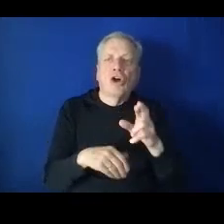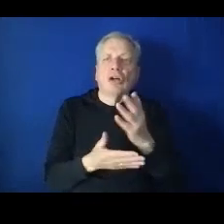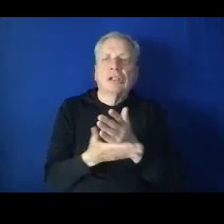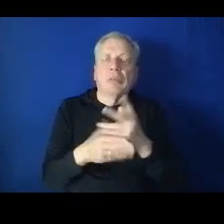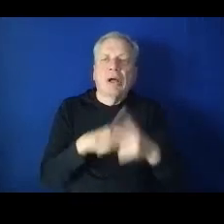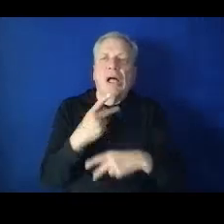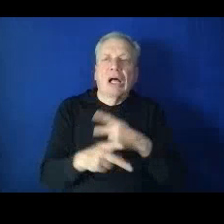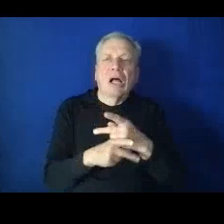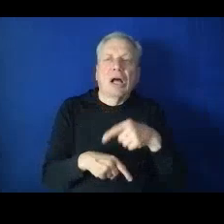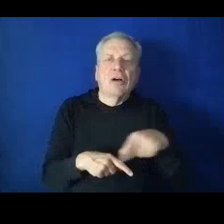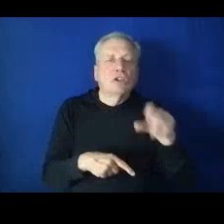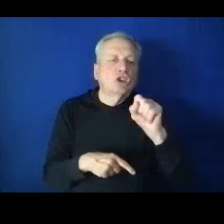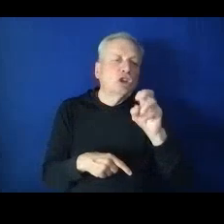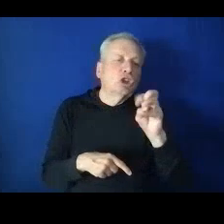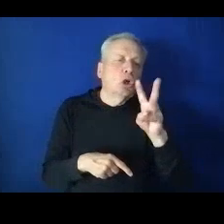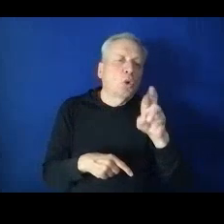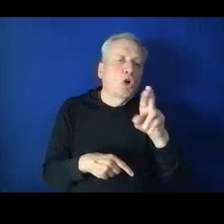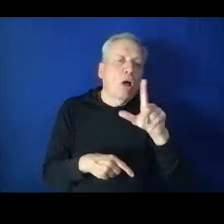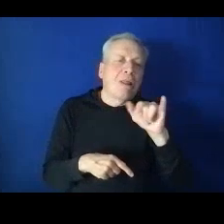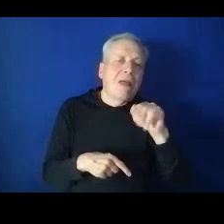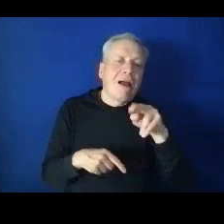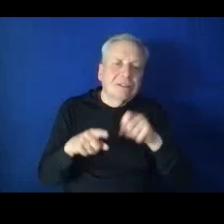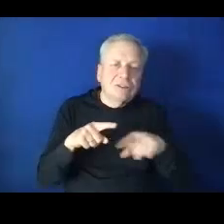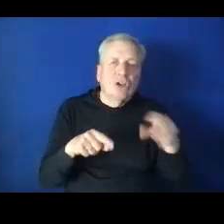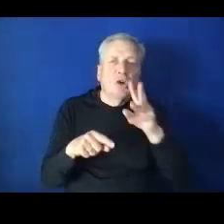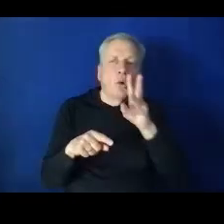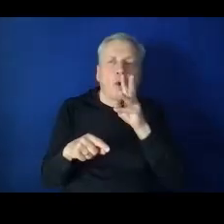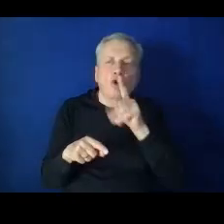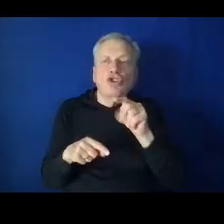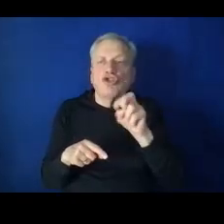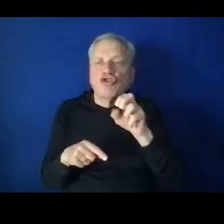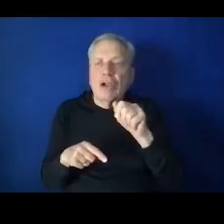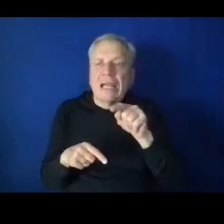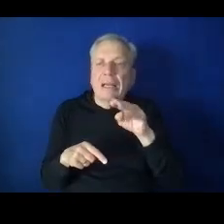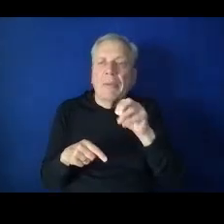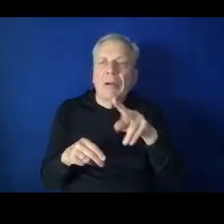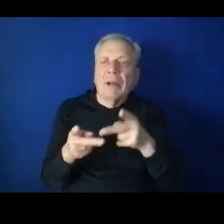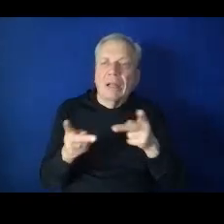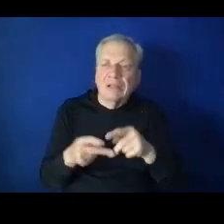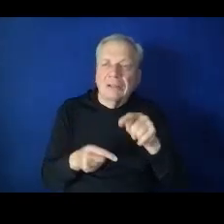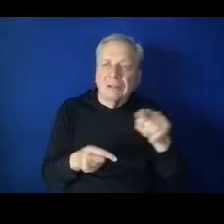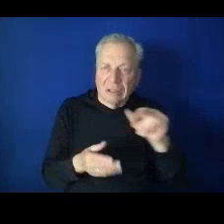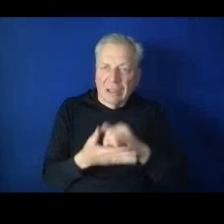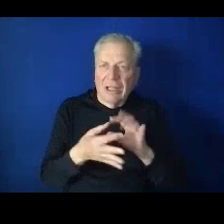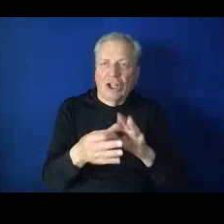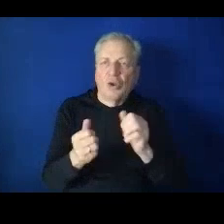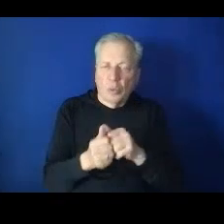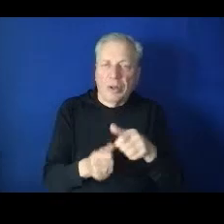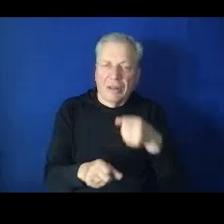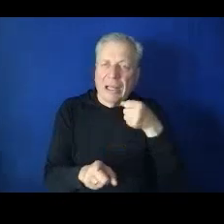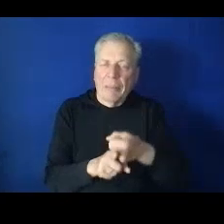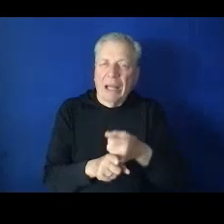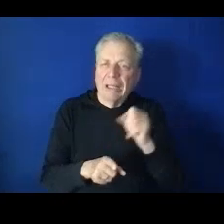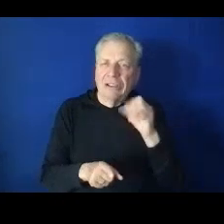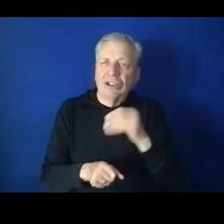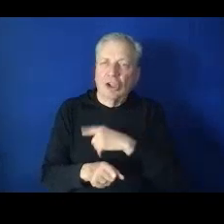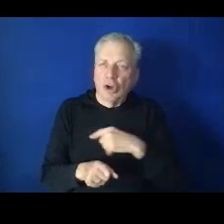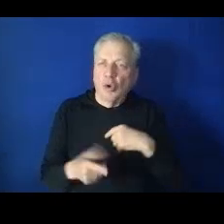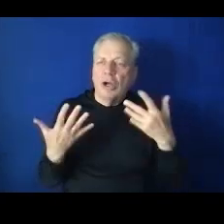the sewer lines or the water treatment plants, and all of that comes with impacts. We have